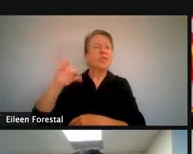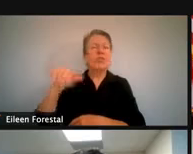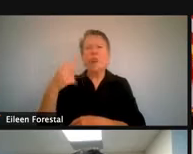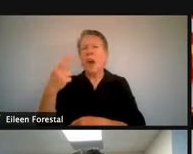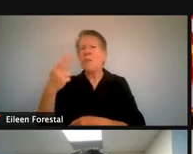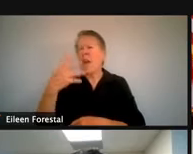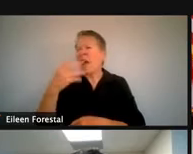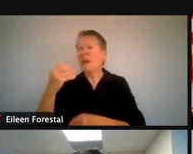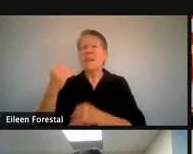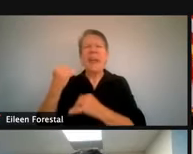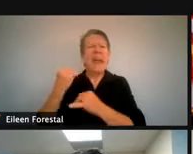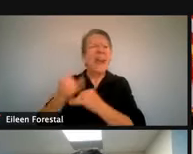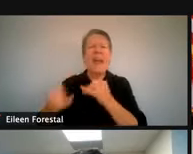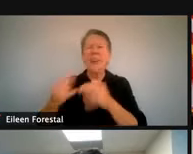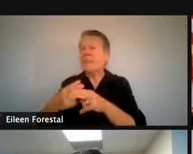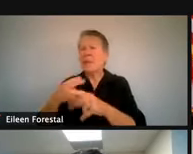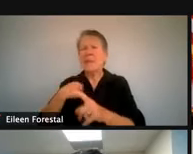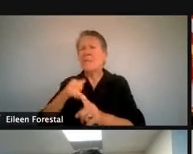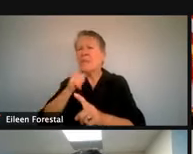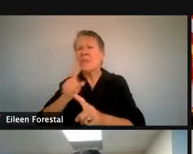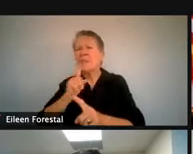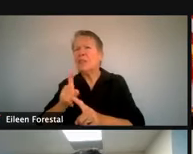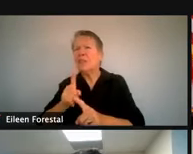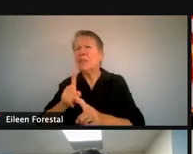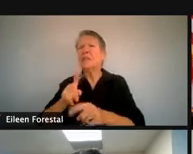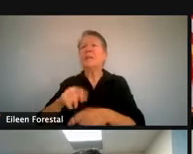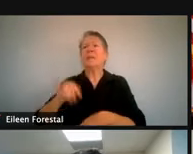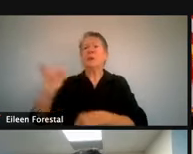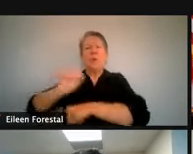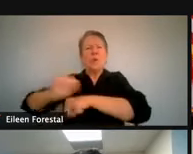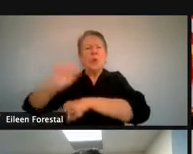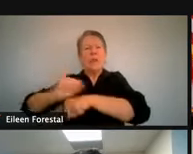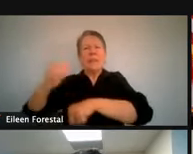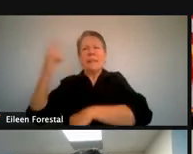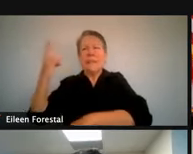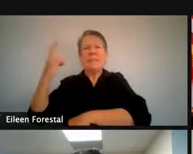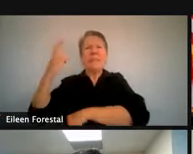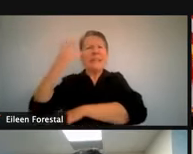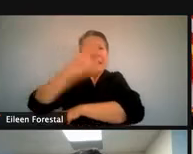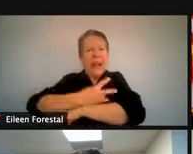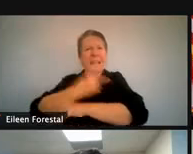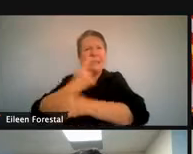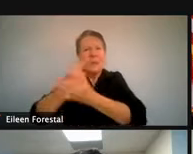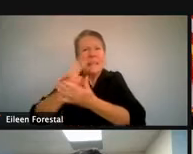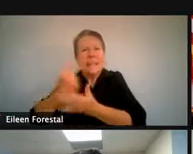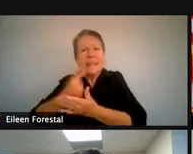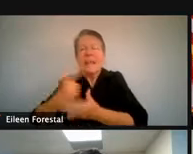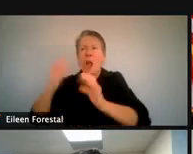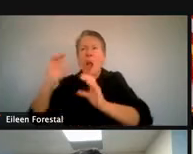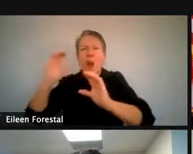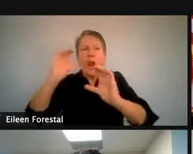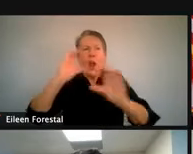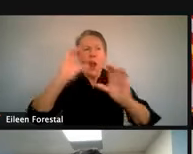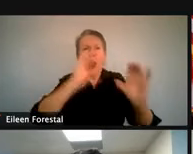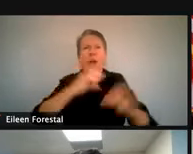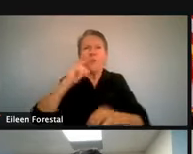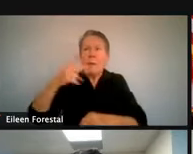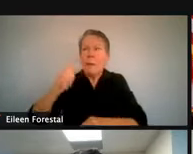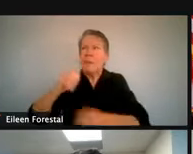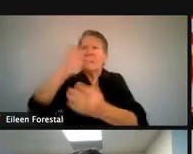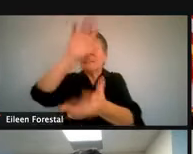just 7 days a week, just inventory, ordering, distributing, just a phenomenal effort. So I just